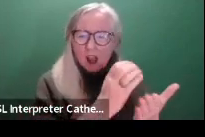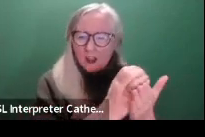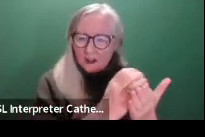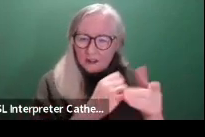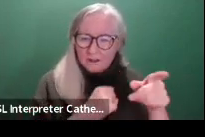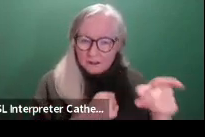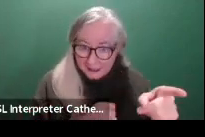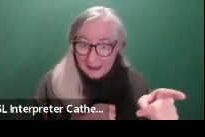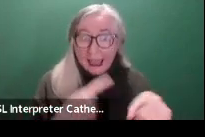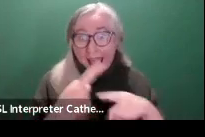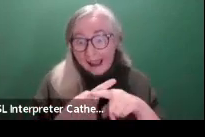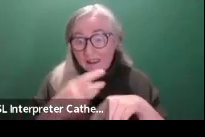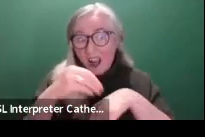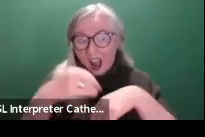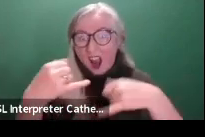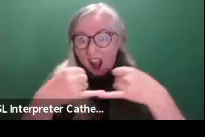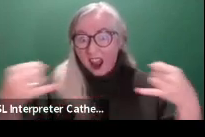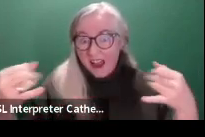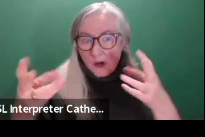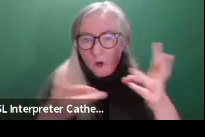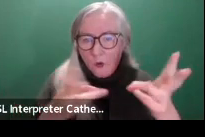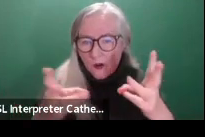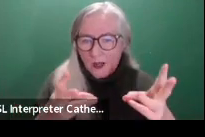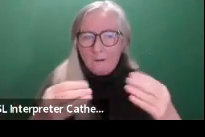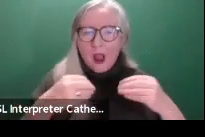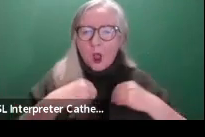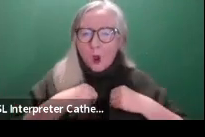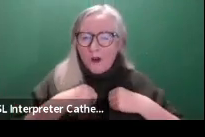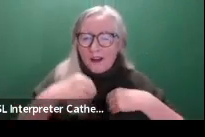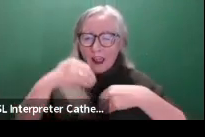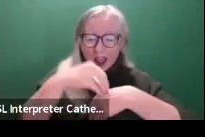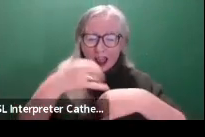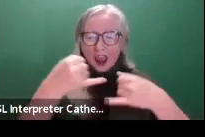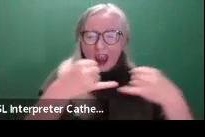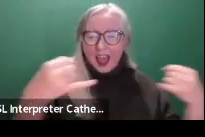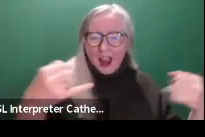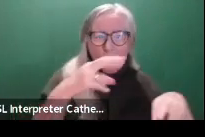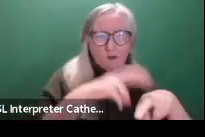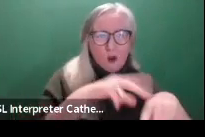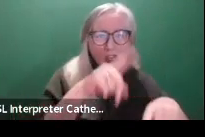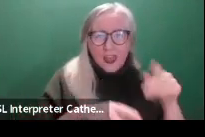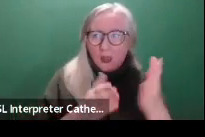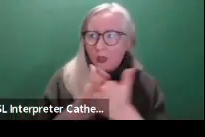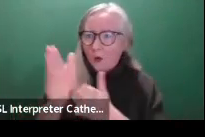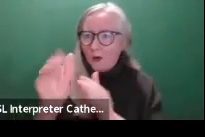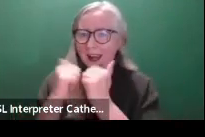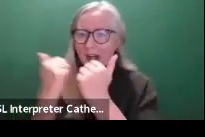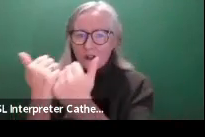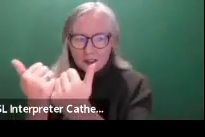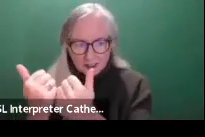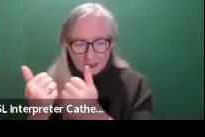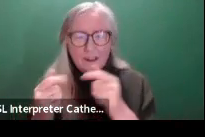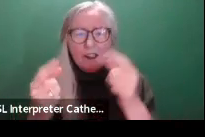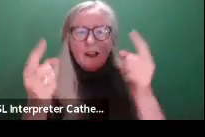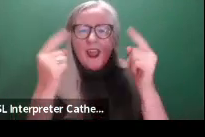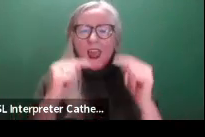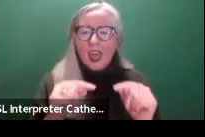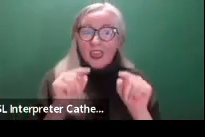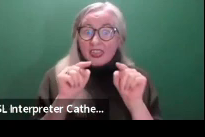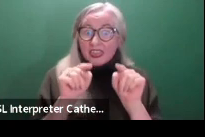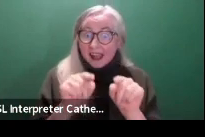bit of online work, but it's my own online work rather than through an agency. And in part, really, that's